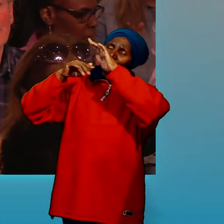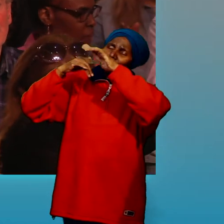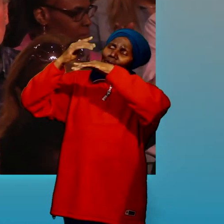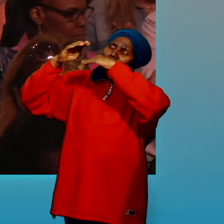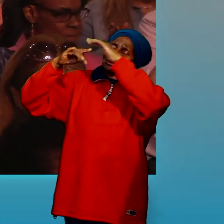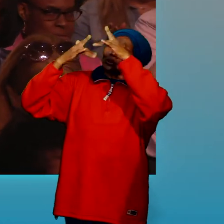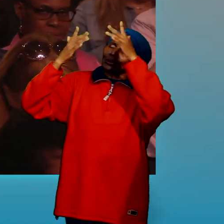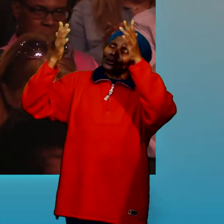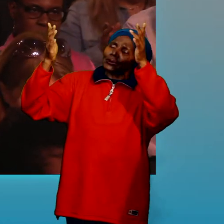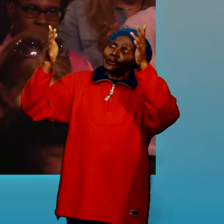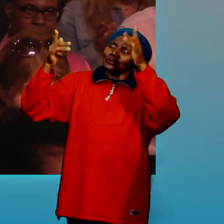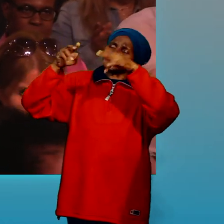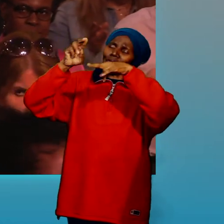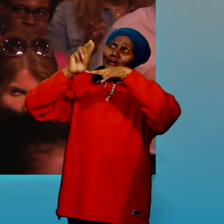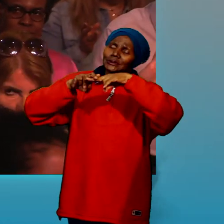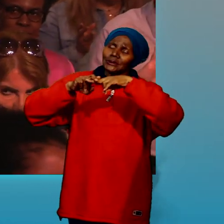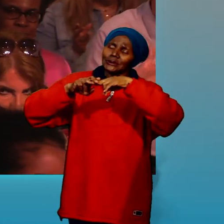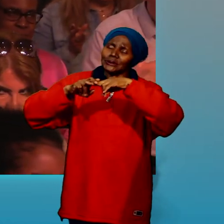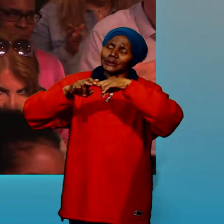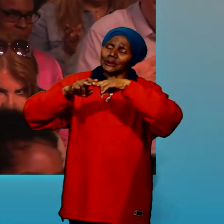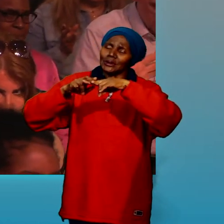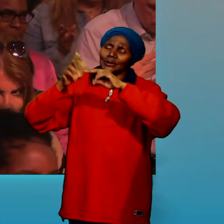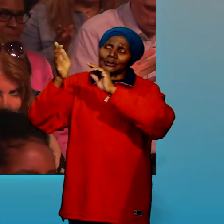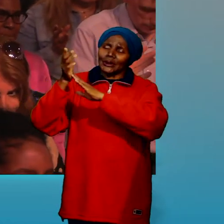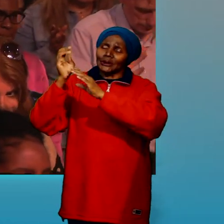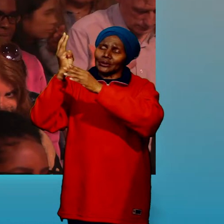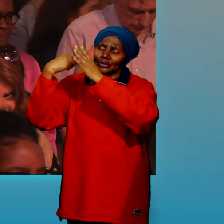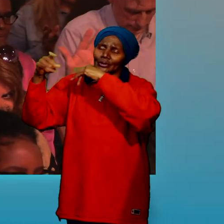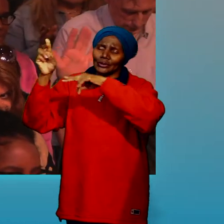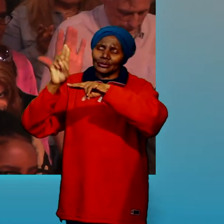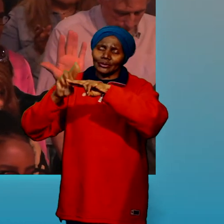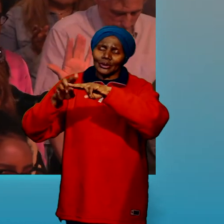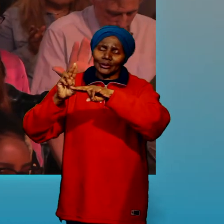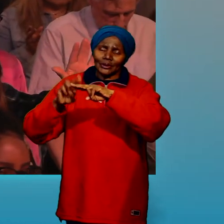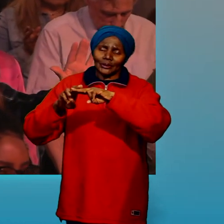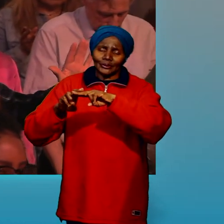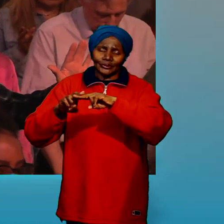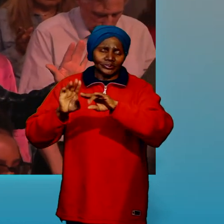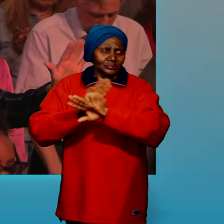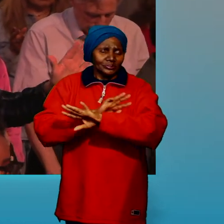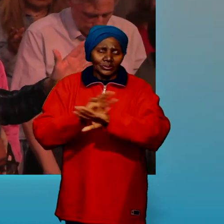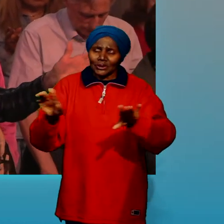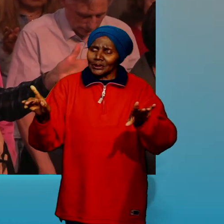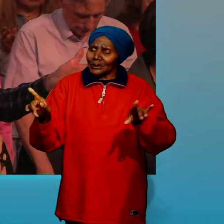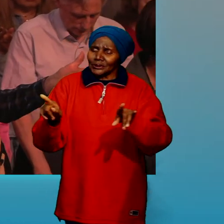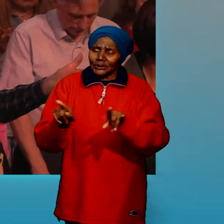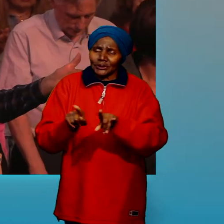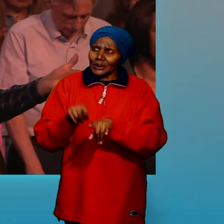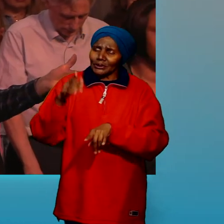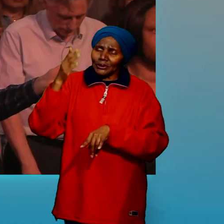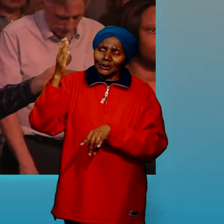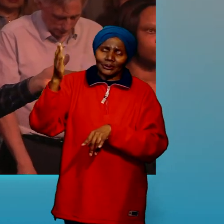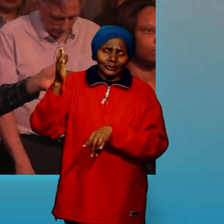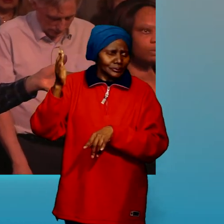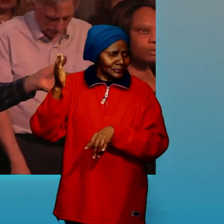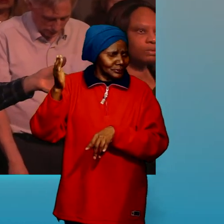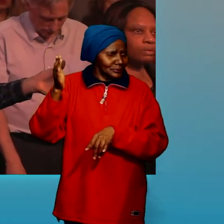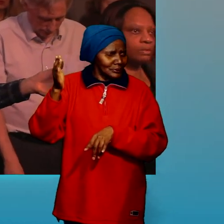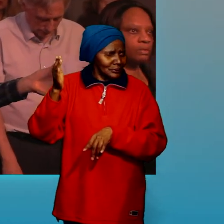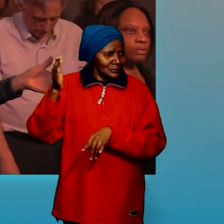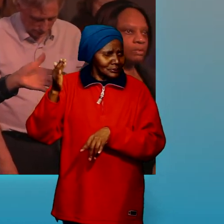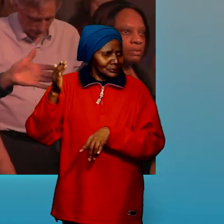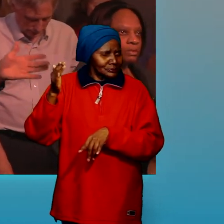glory. Seated at the right hand of the Father. There's none like him. It is a finished,